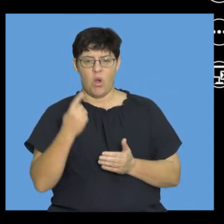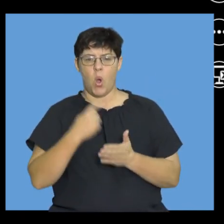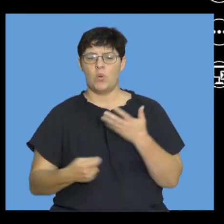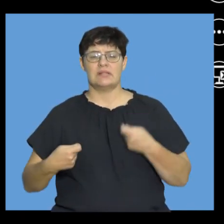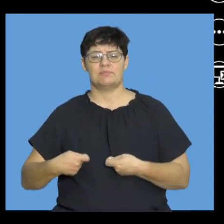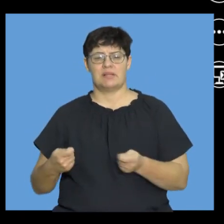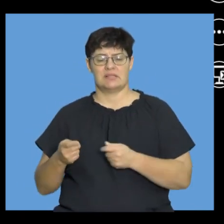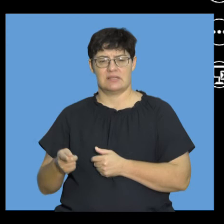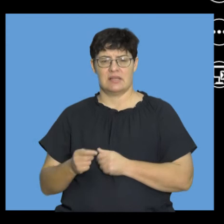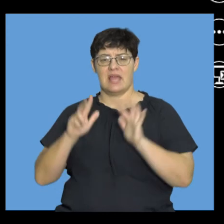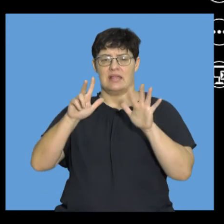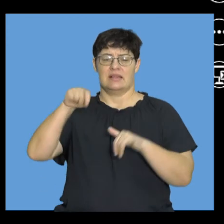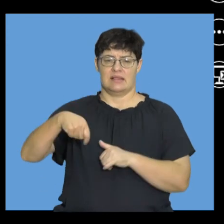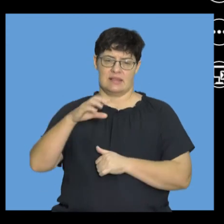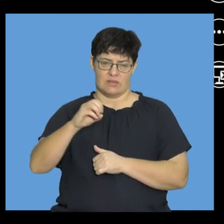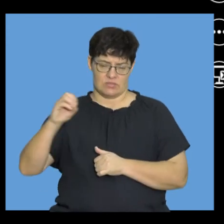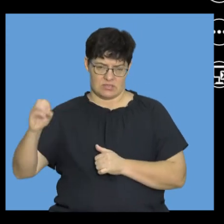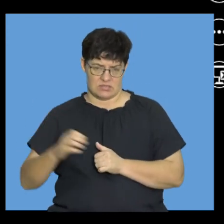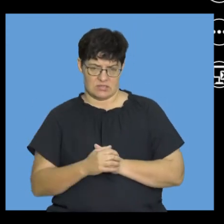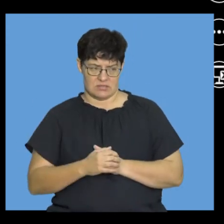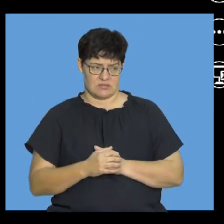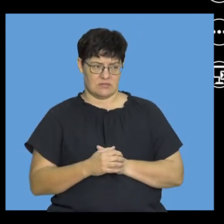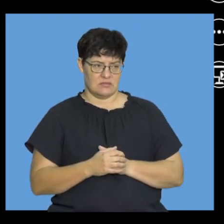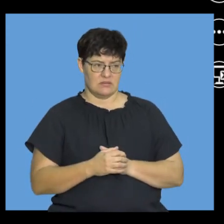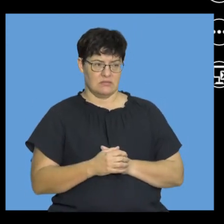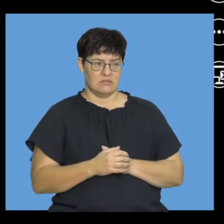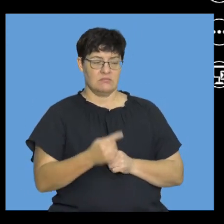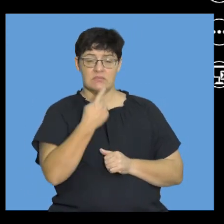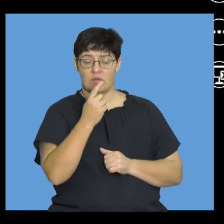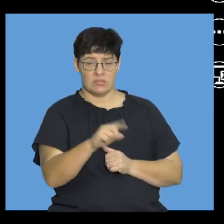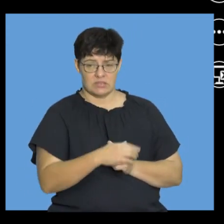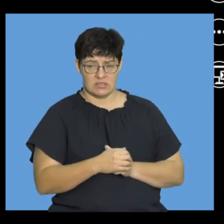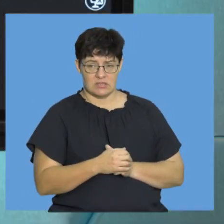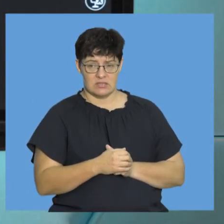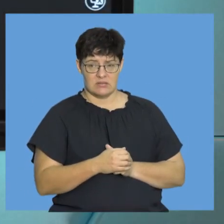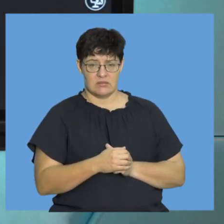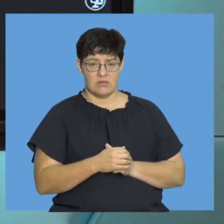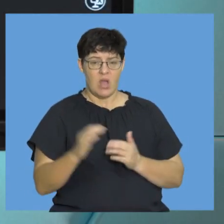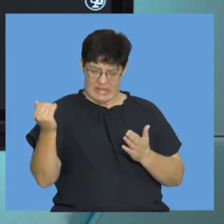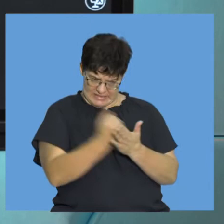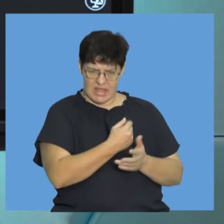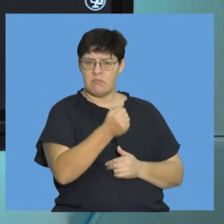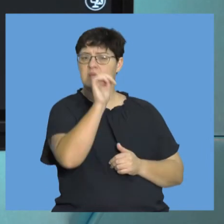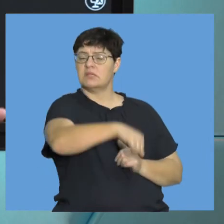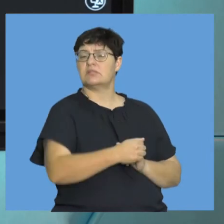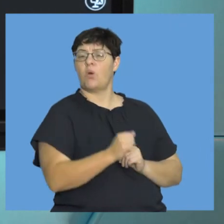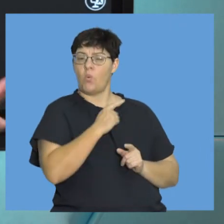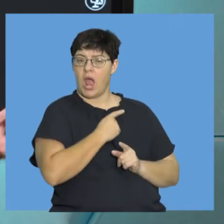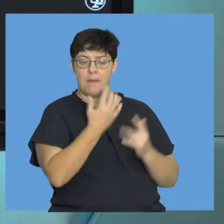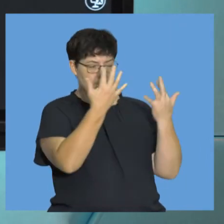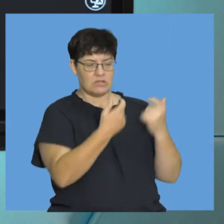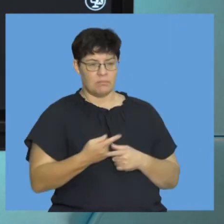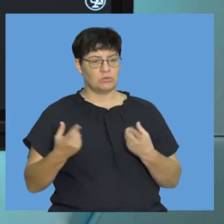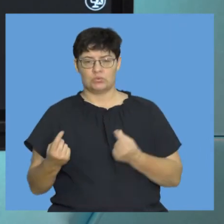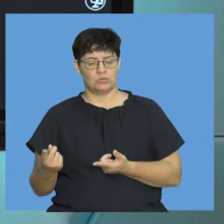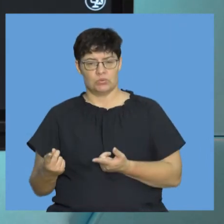spent 8,000. One would say we've saved money because we budgeted so much.